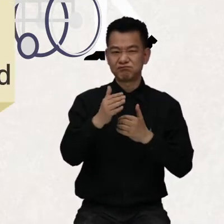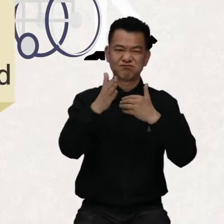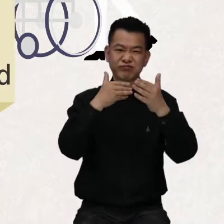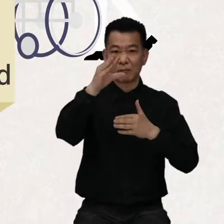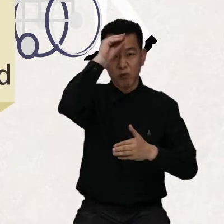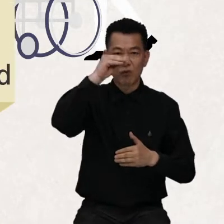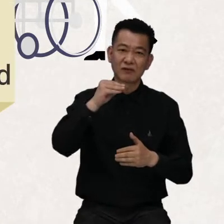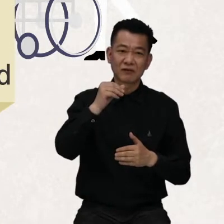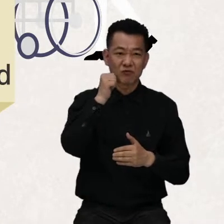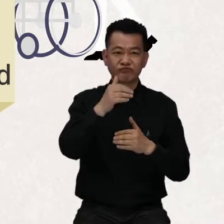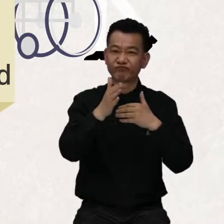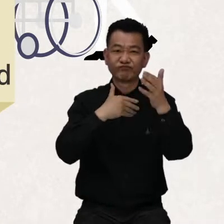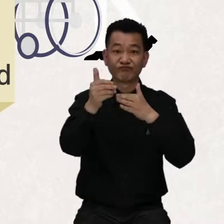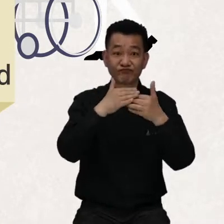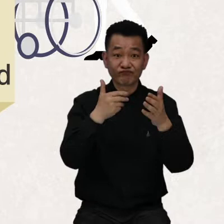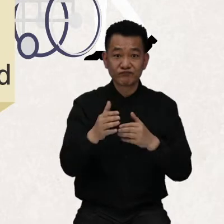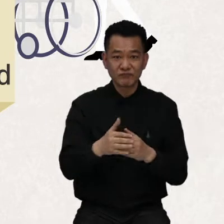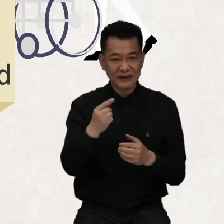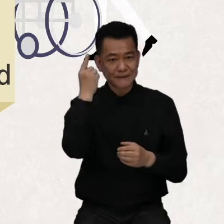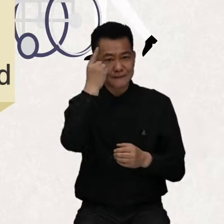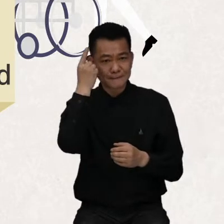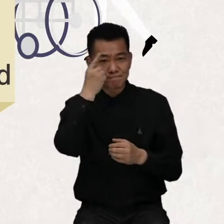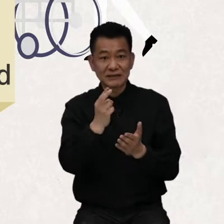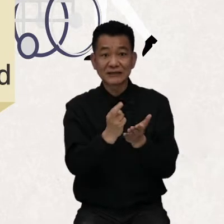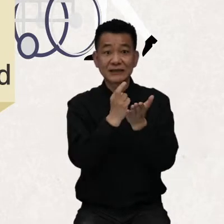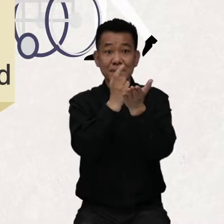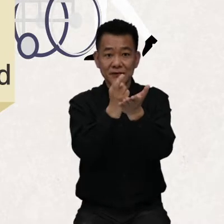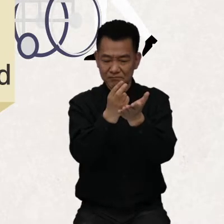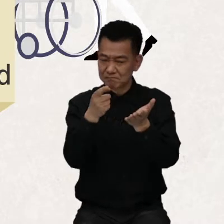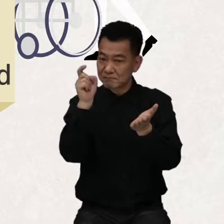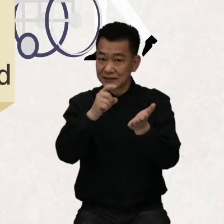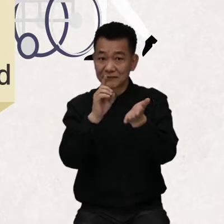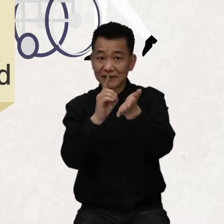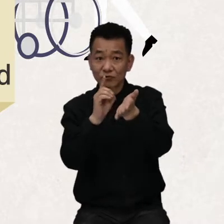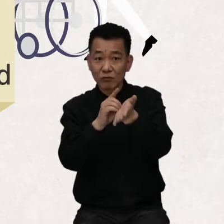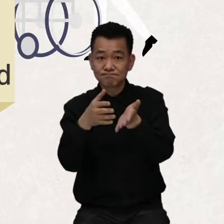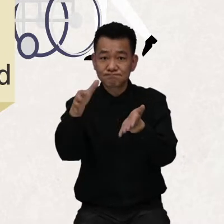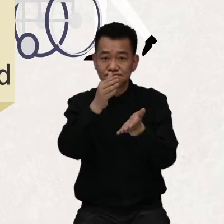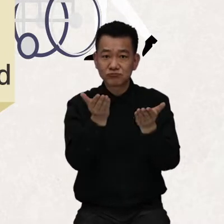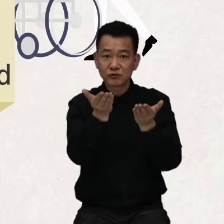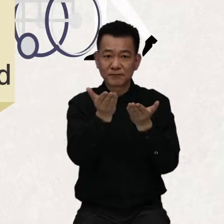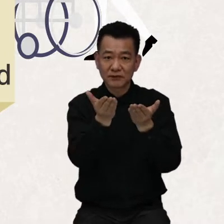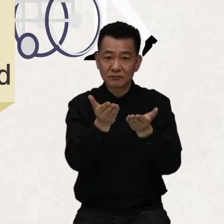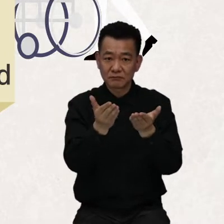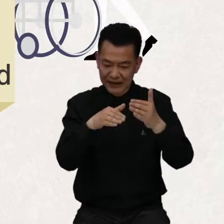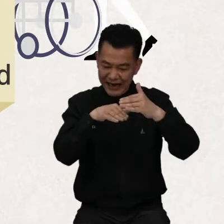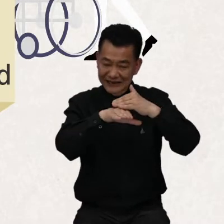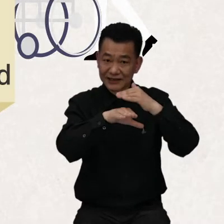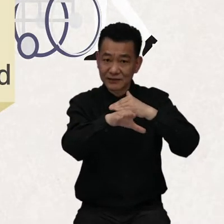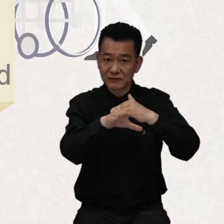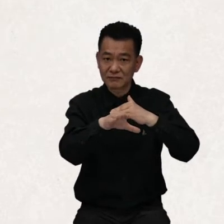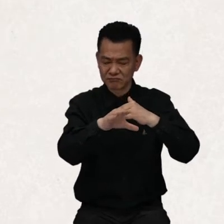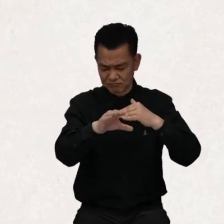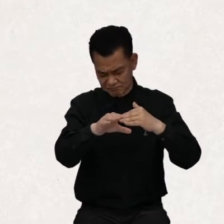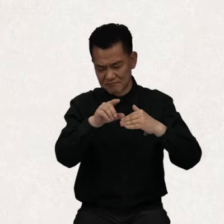ensure access to health services that are gender-sensitive, including health-related rehabilitation.